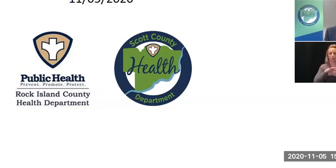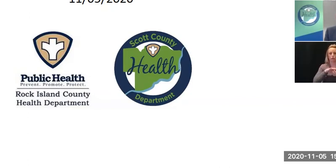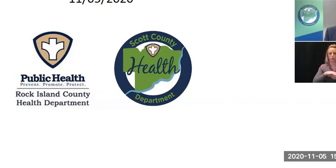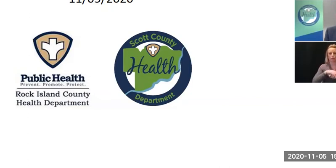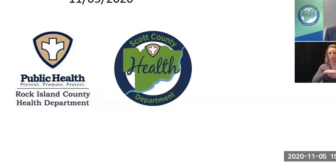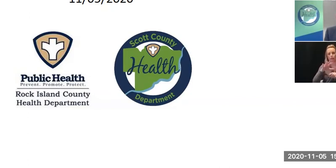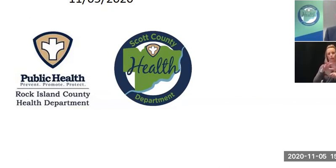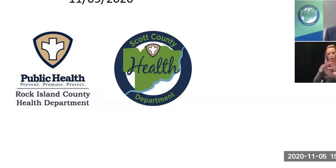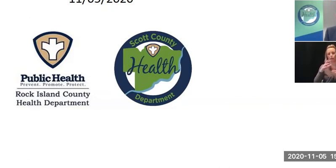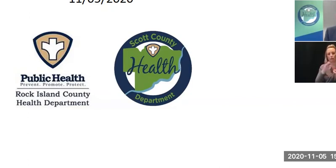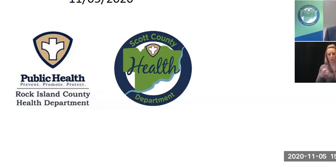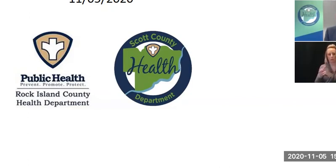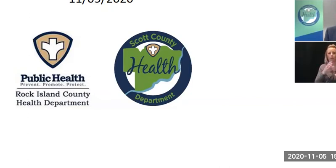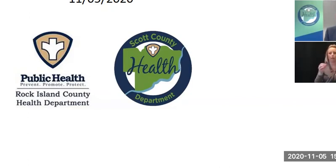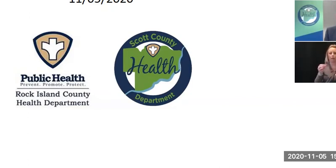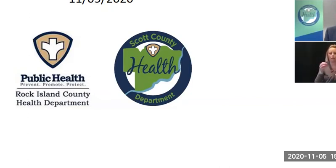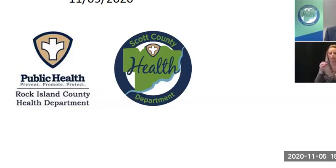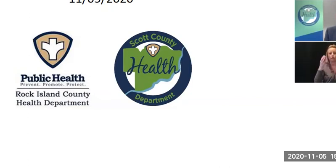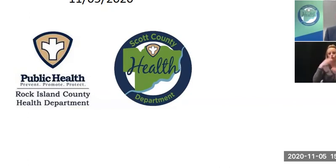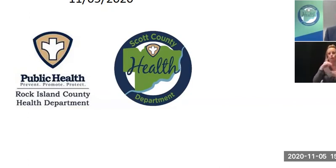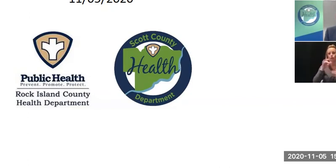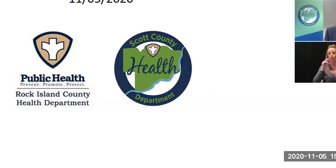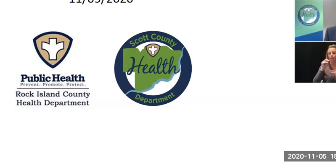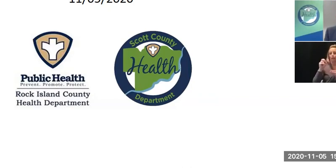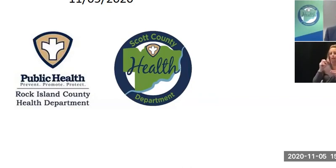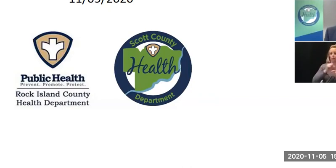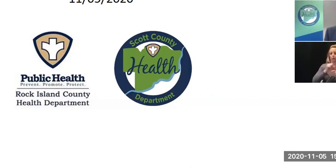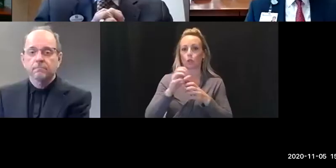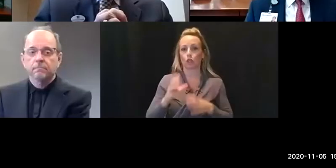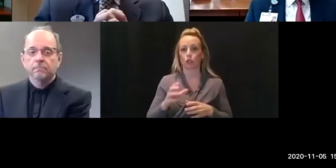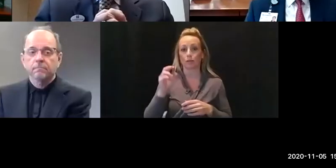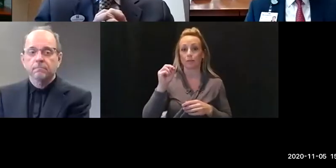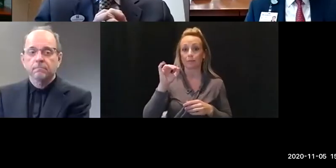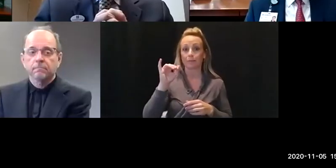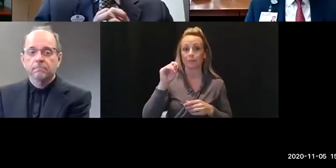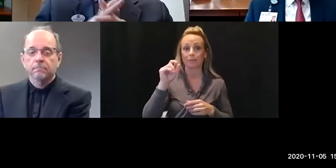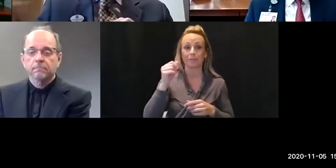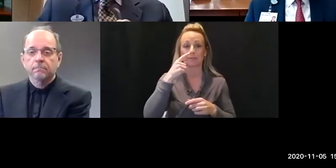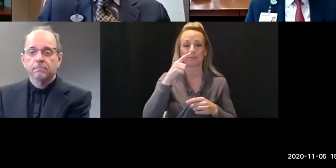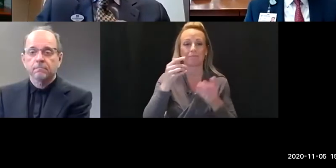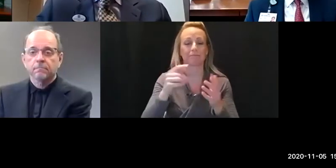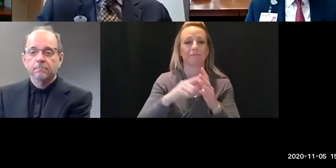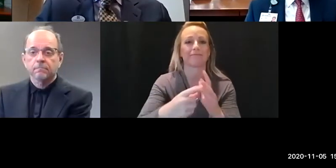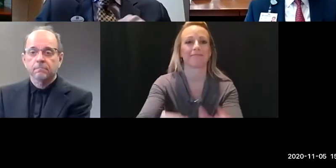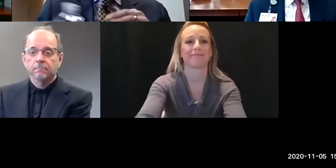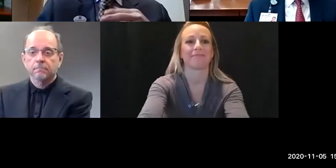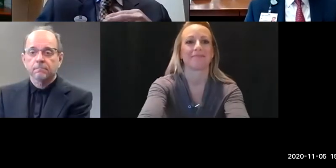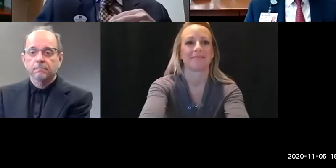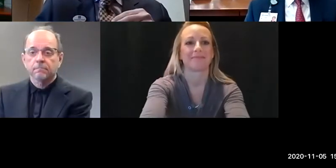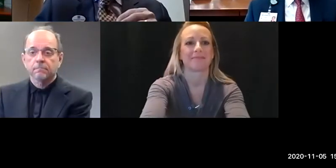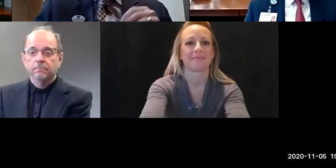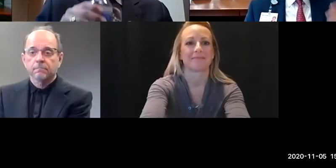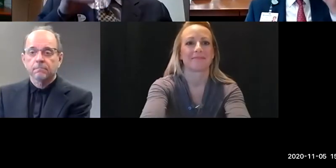as well as their frontline workers. Please get us started, Nita, with your data as well as some information you would like to